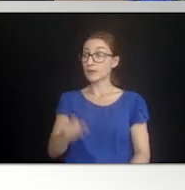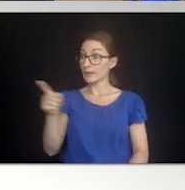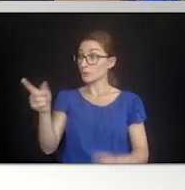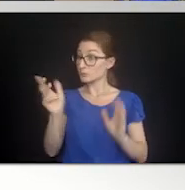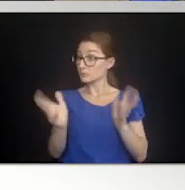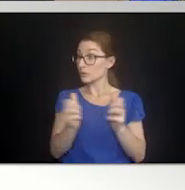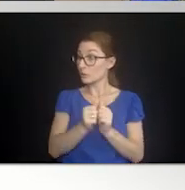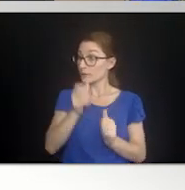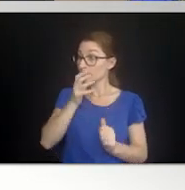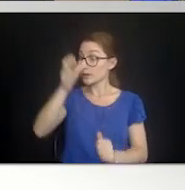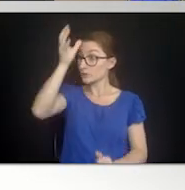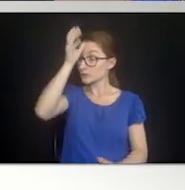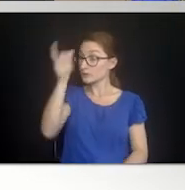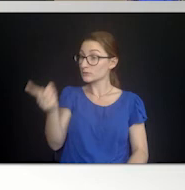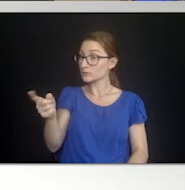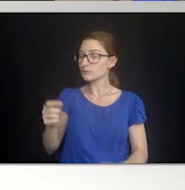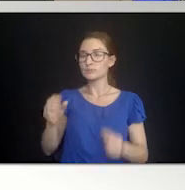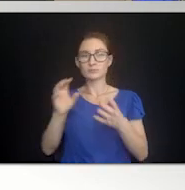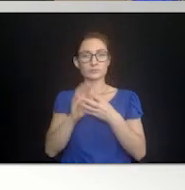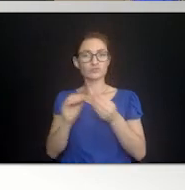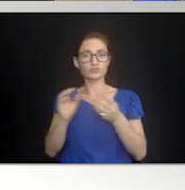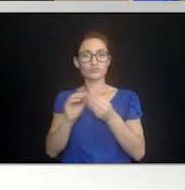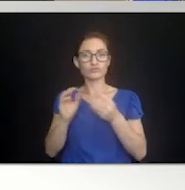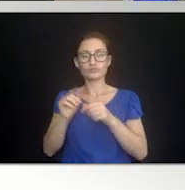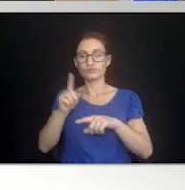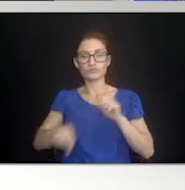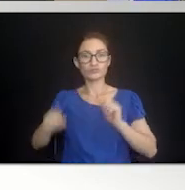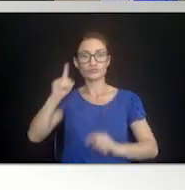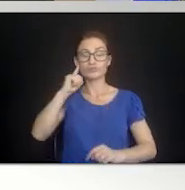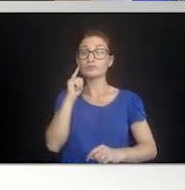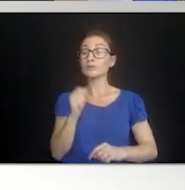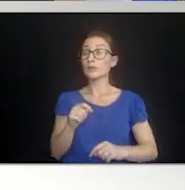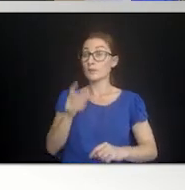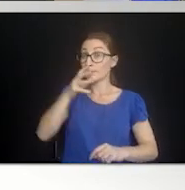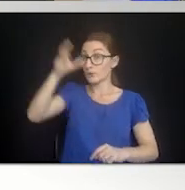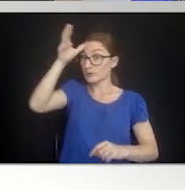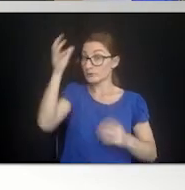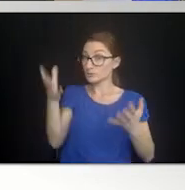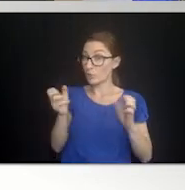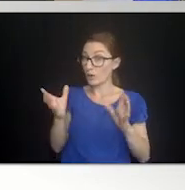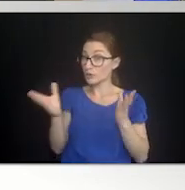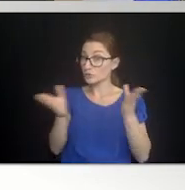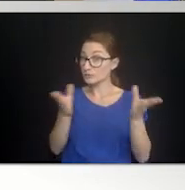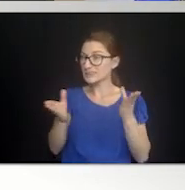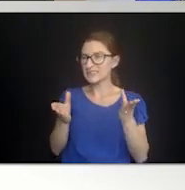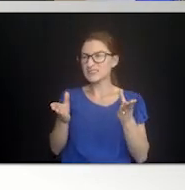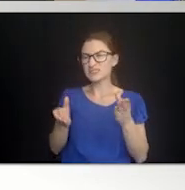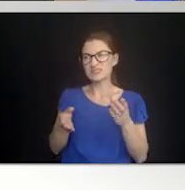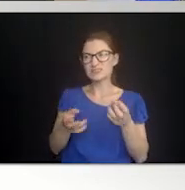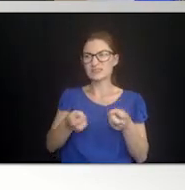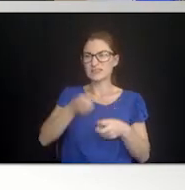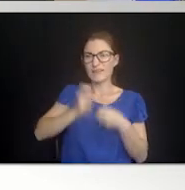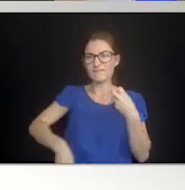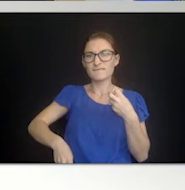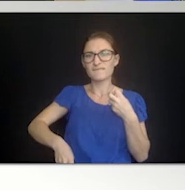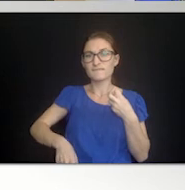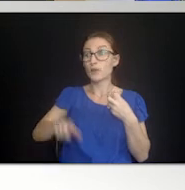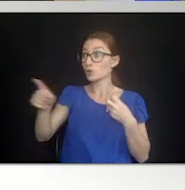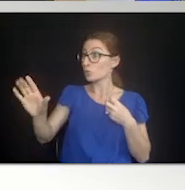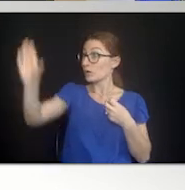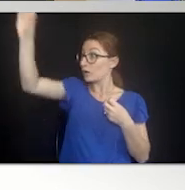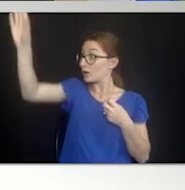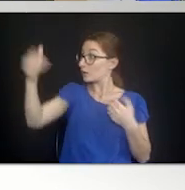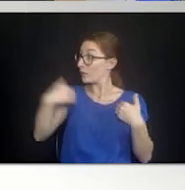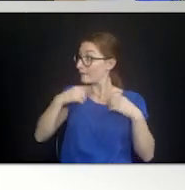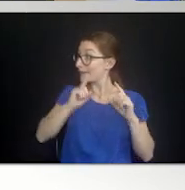Have you talked to the parents? Yeah, but they don't want any services like EPD or anything. They don't want any services. Okay, that's a tough one. I don't know. You have your hand up. You